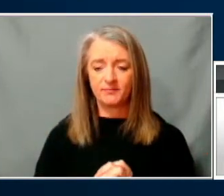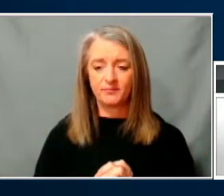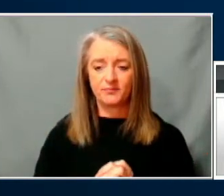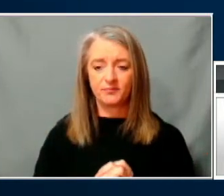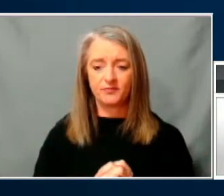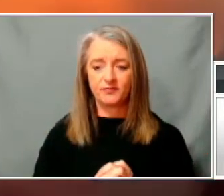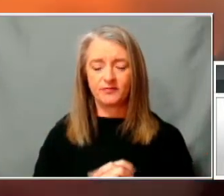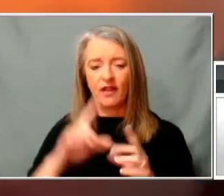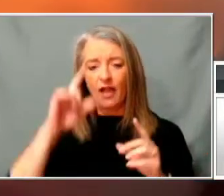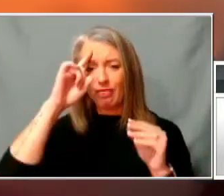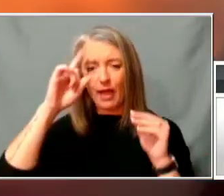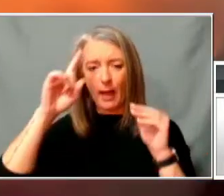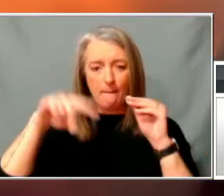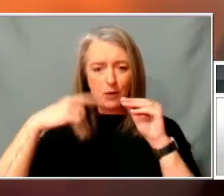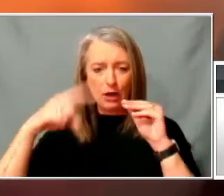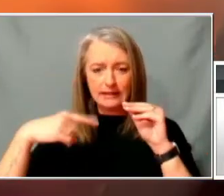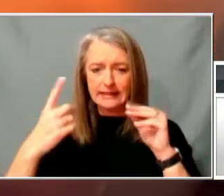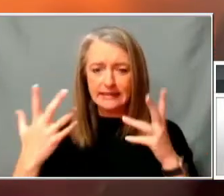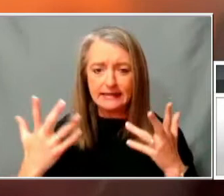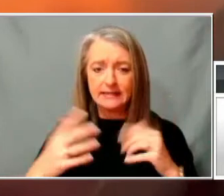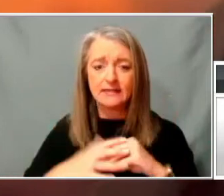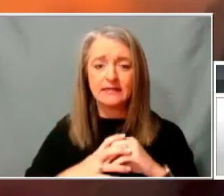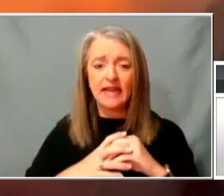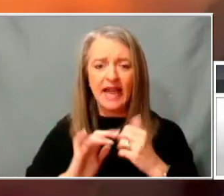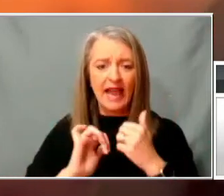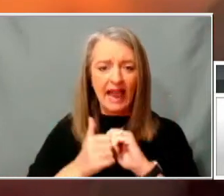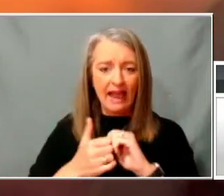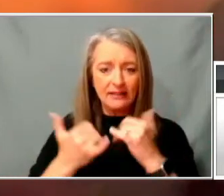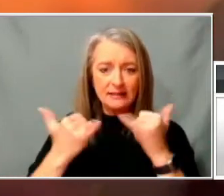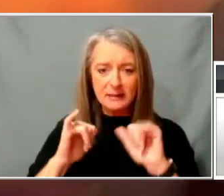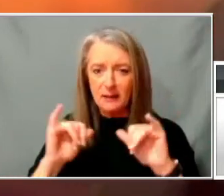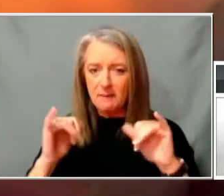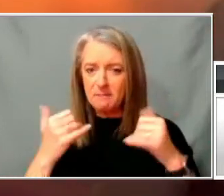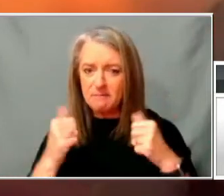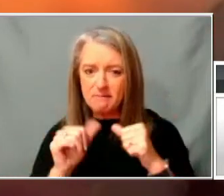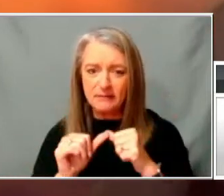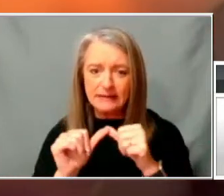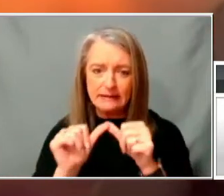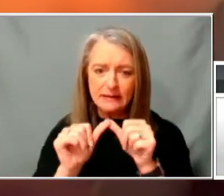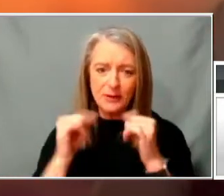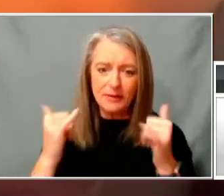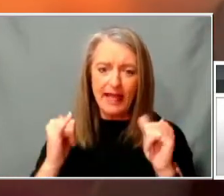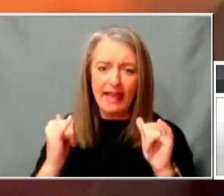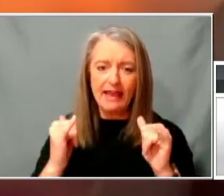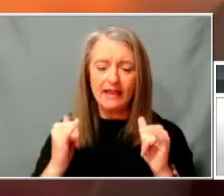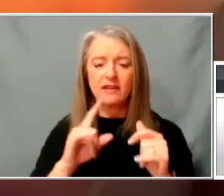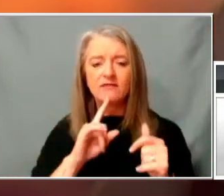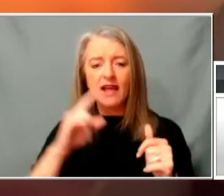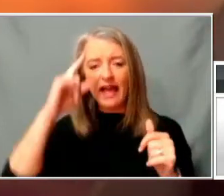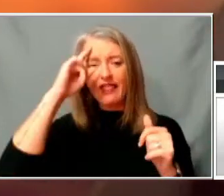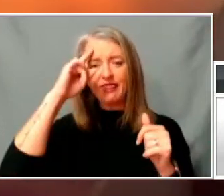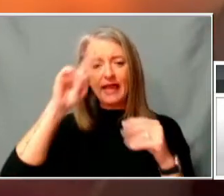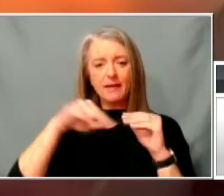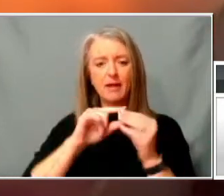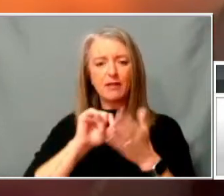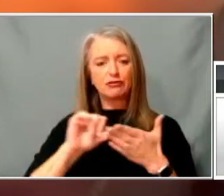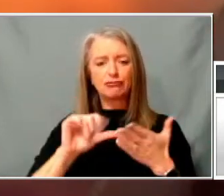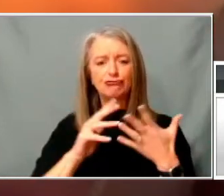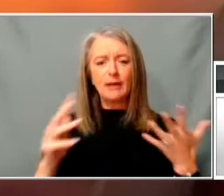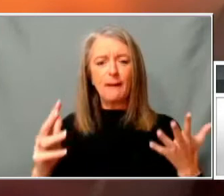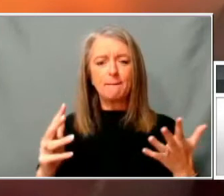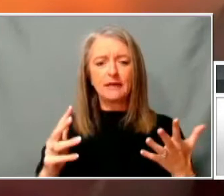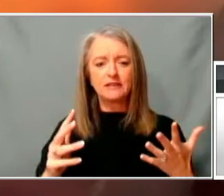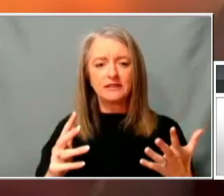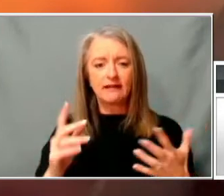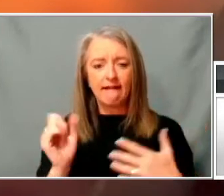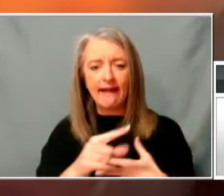The thought process in my head was like, is there any way I could still play? Like, I wasn't really thinking about the surgery too much. I mean, you could